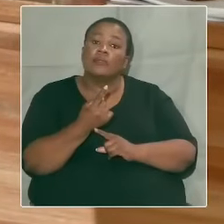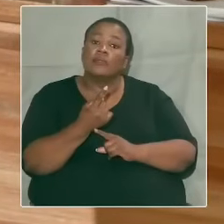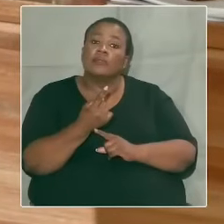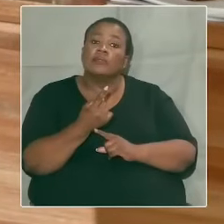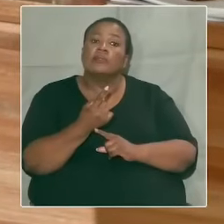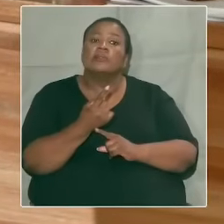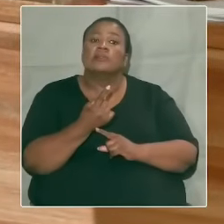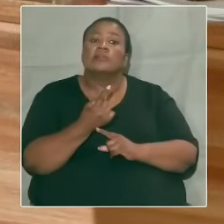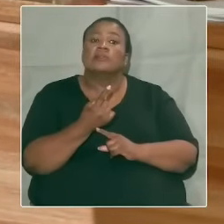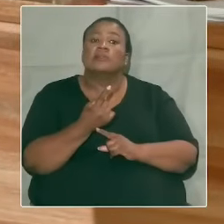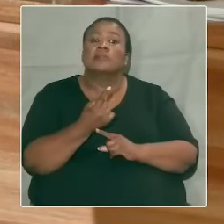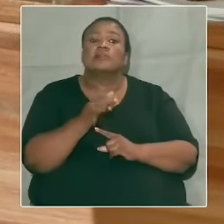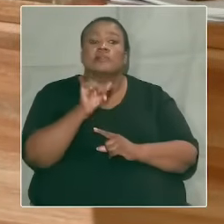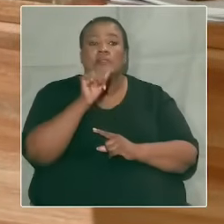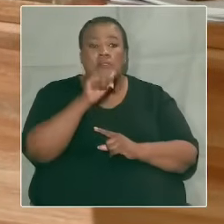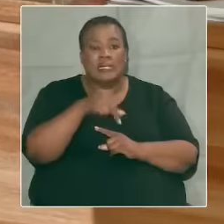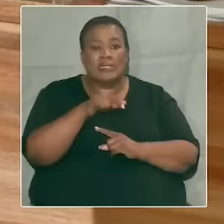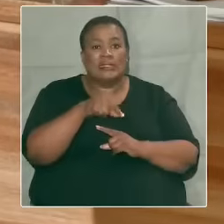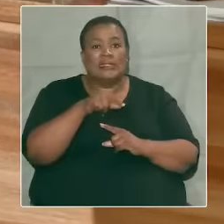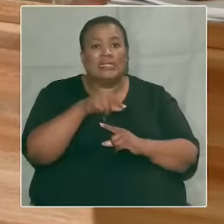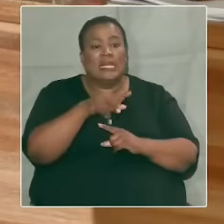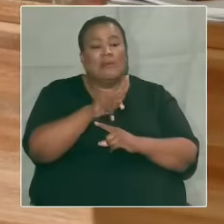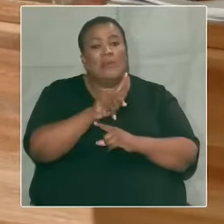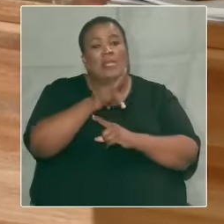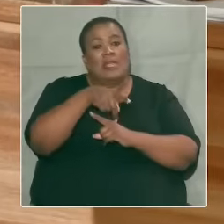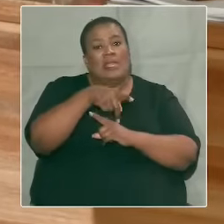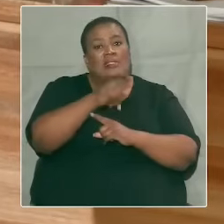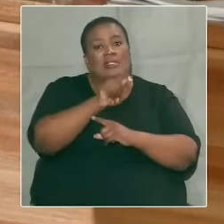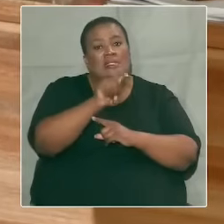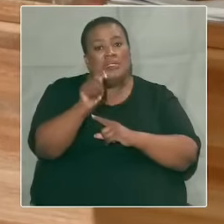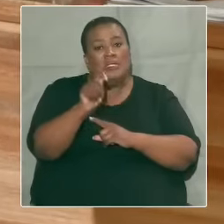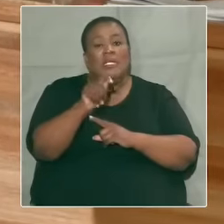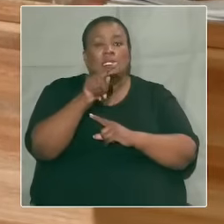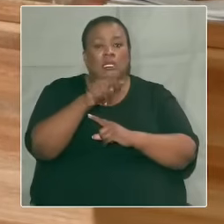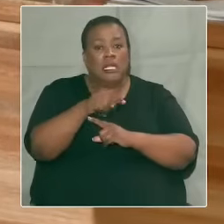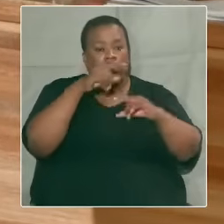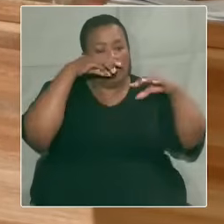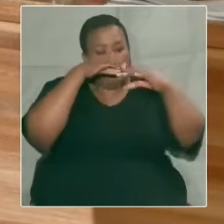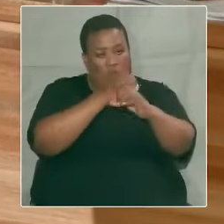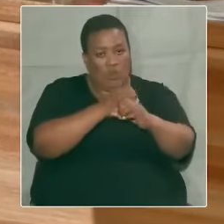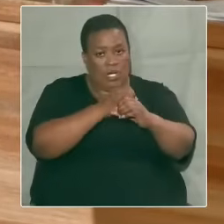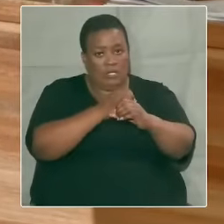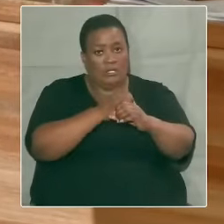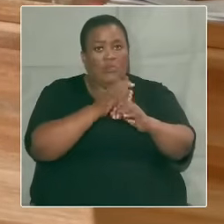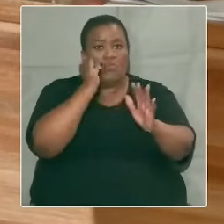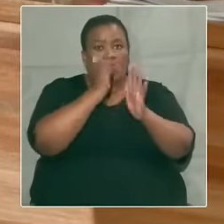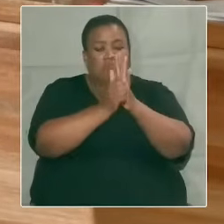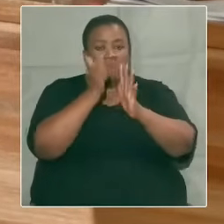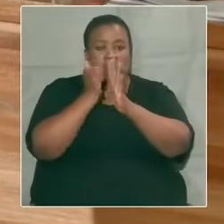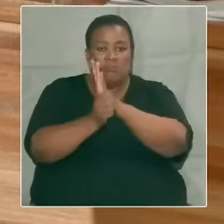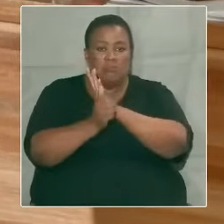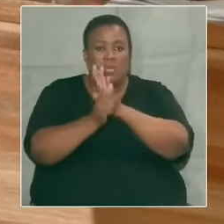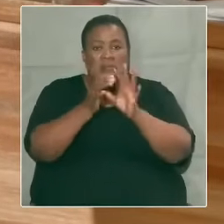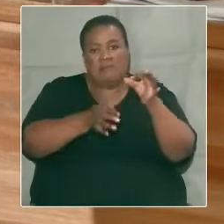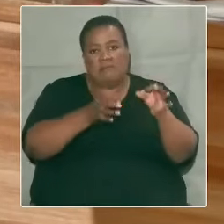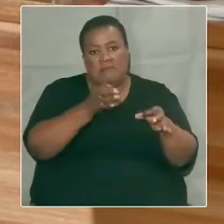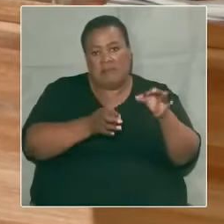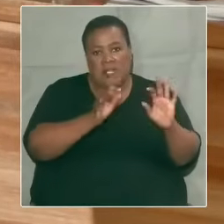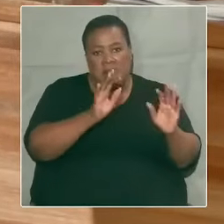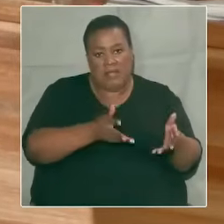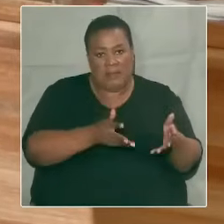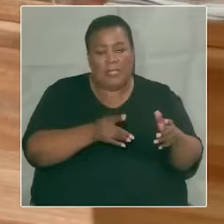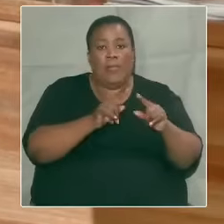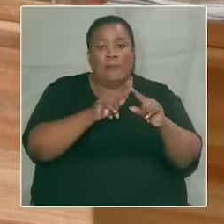mandated to deal with the political killings in KZN, it was extended to the Eastern Cape to